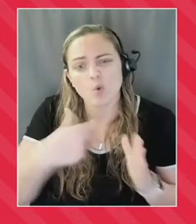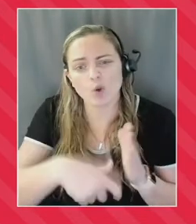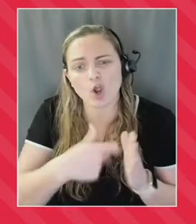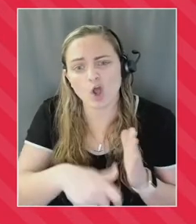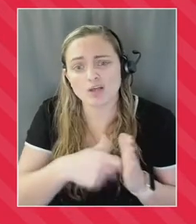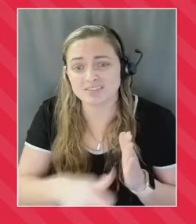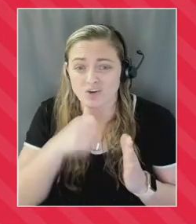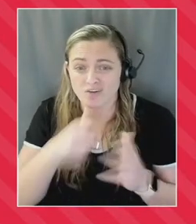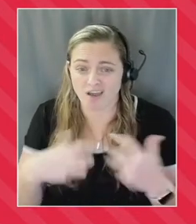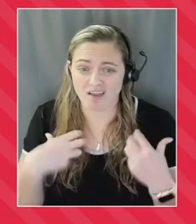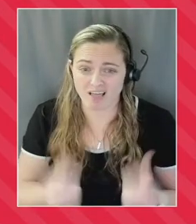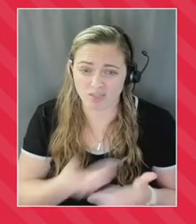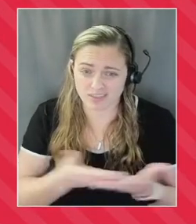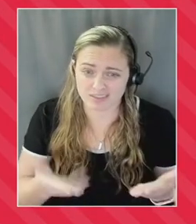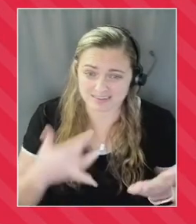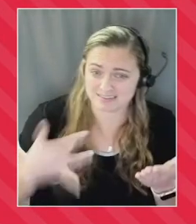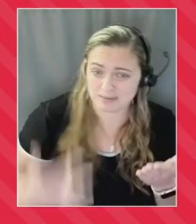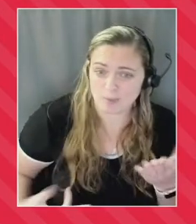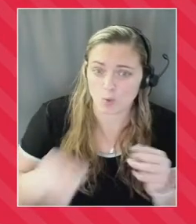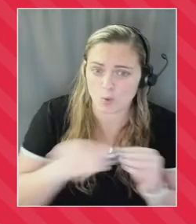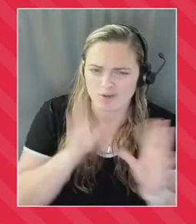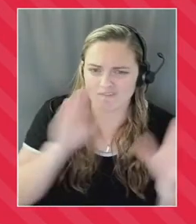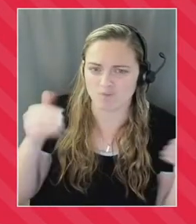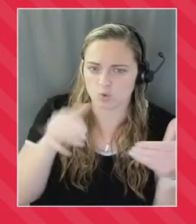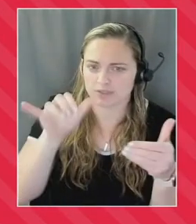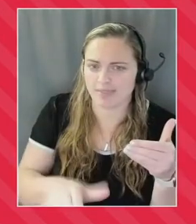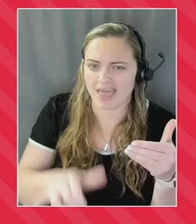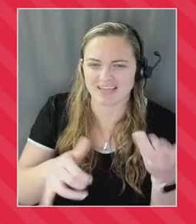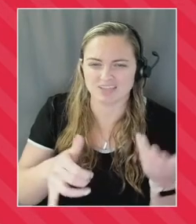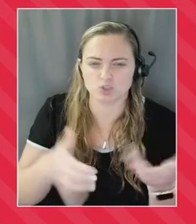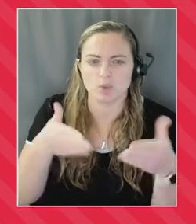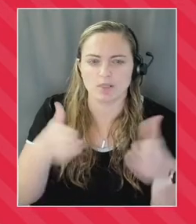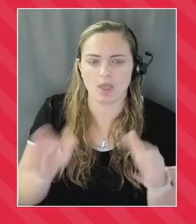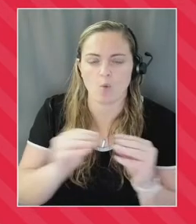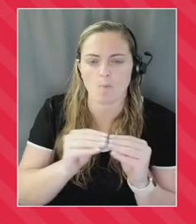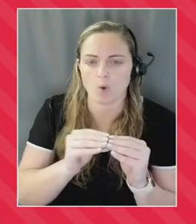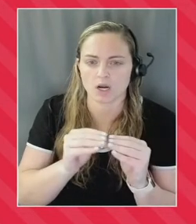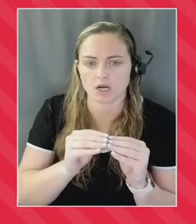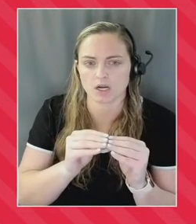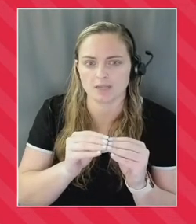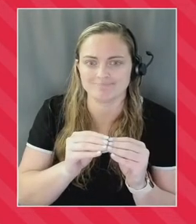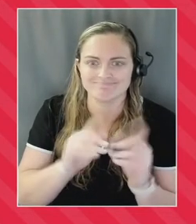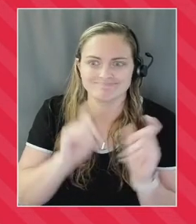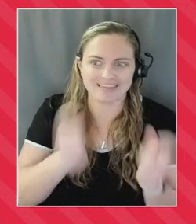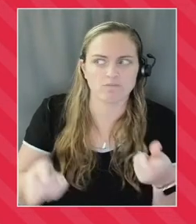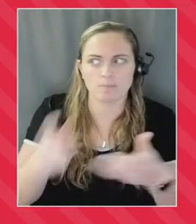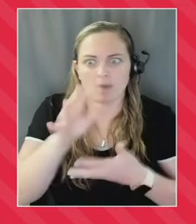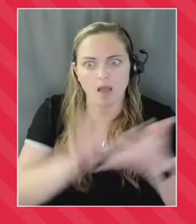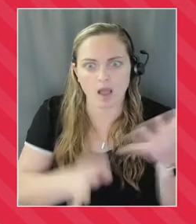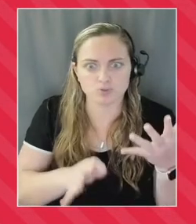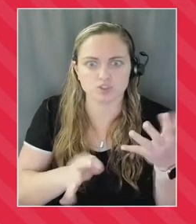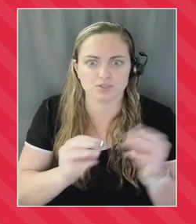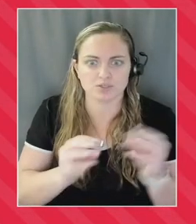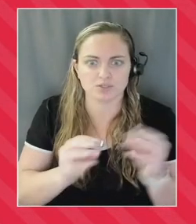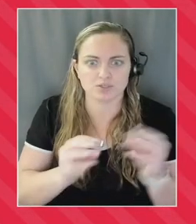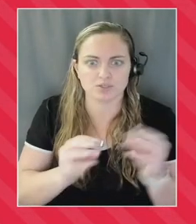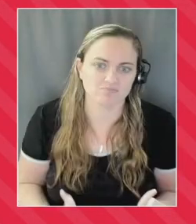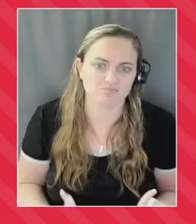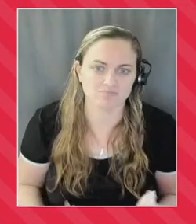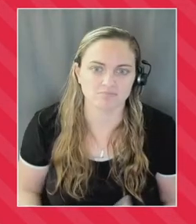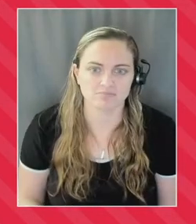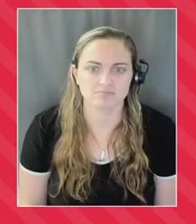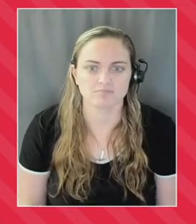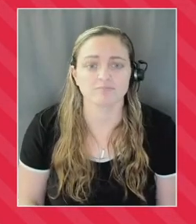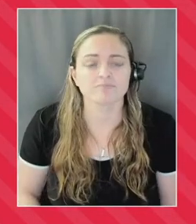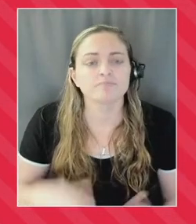that's something that we're going to try and focus on to allow, or to, you know, give people options that are far healthier. We've also just